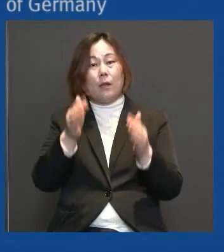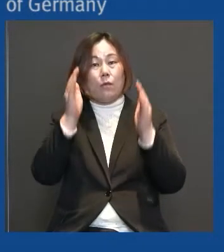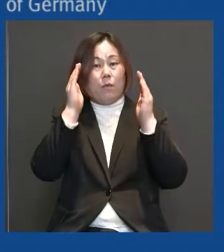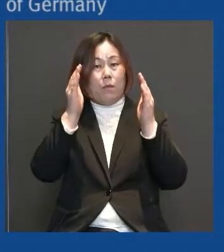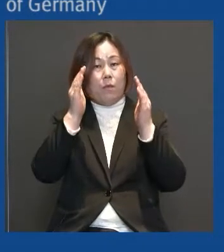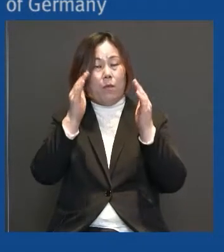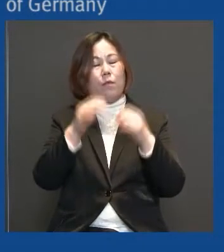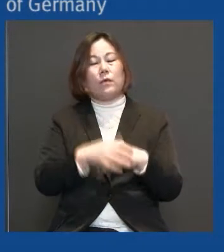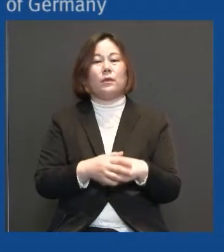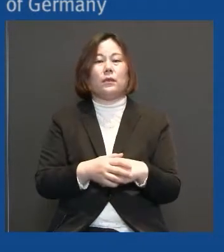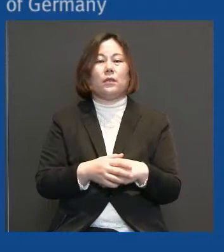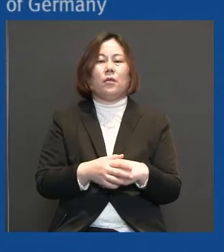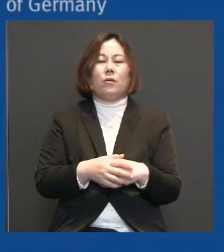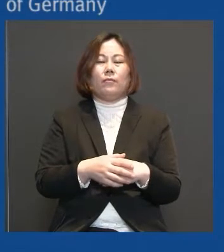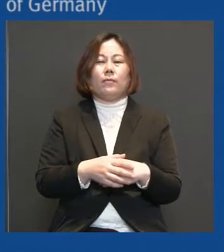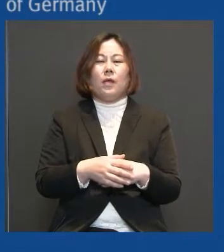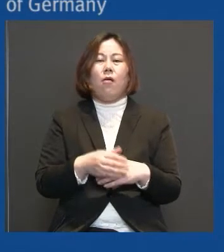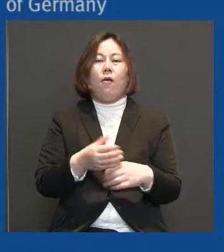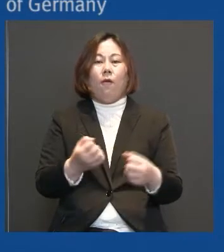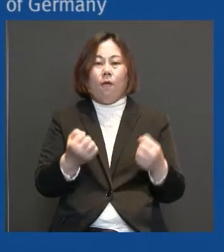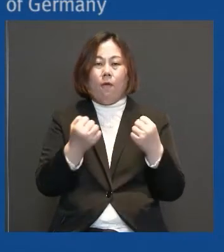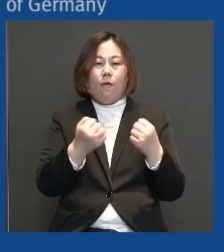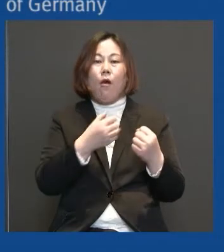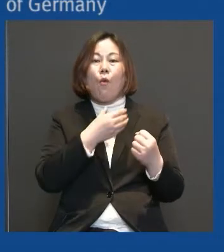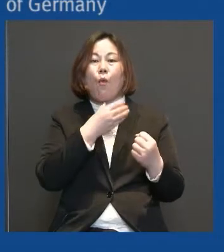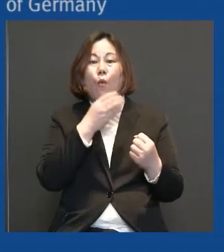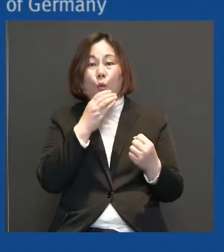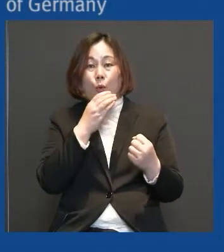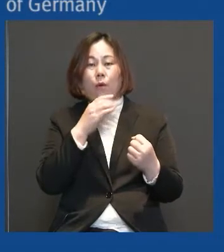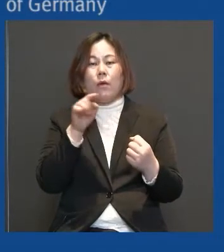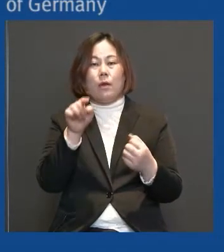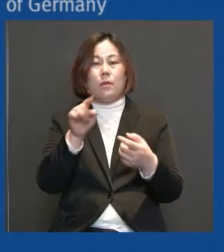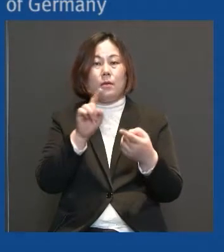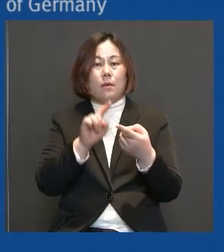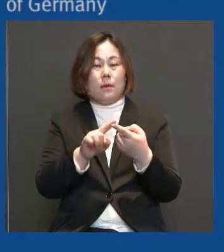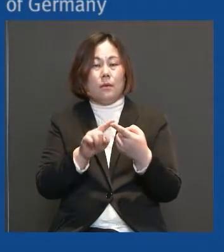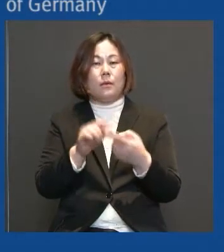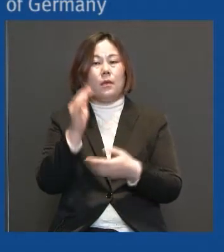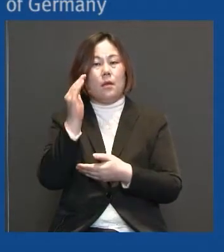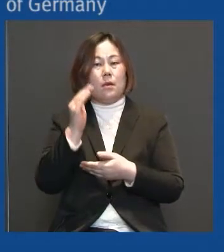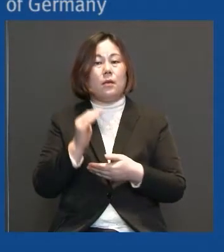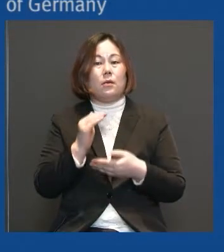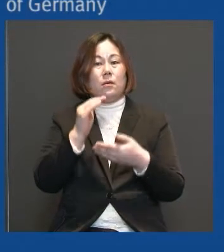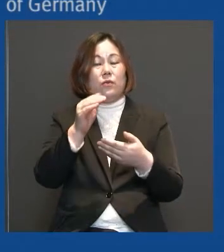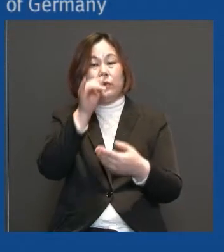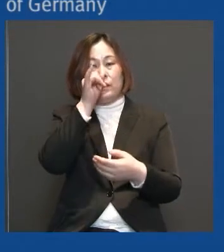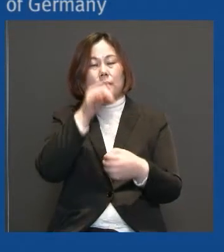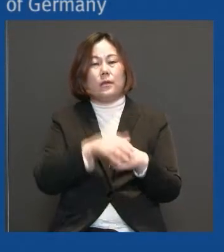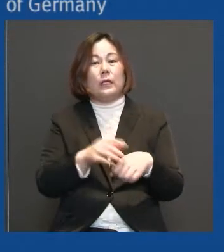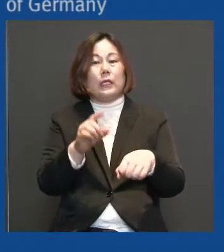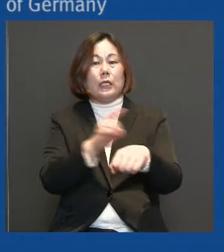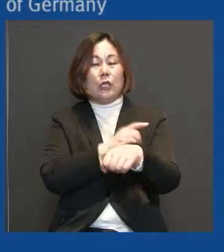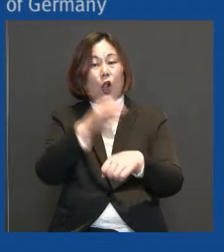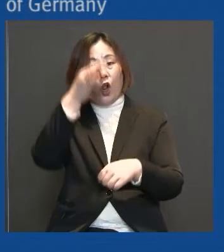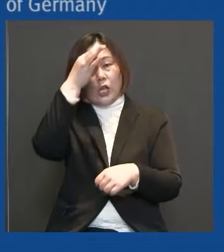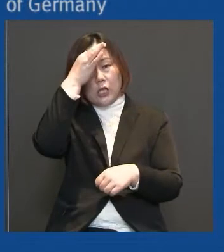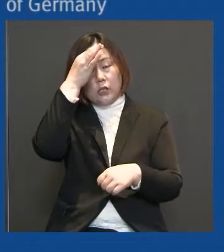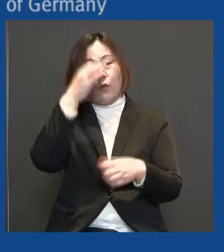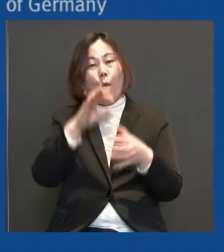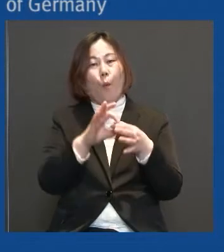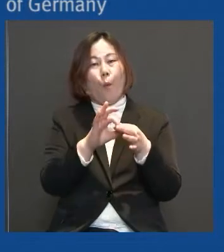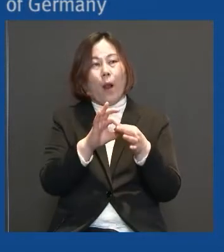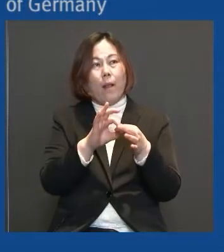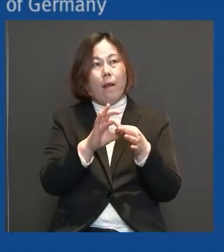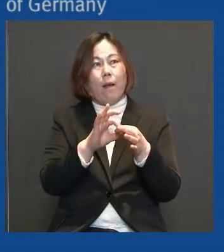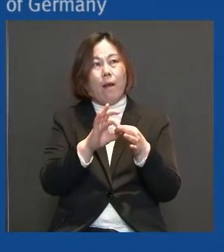social participation. Especially literacy and skills on digital technologies is a prerequisite for social participation